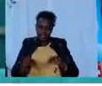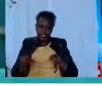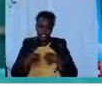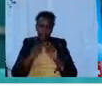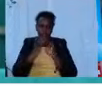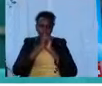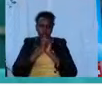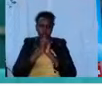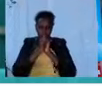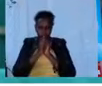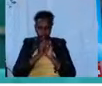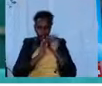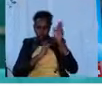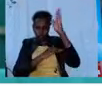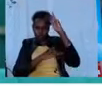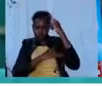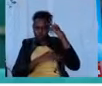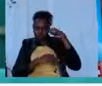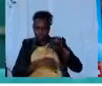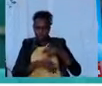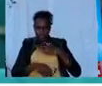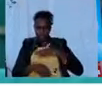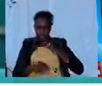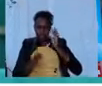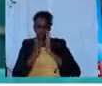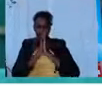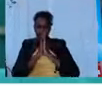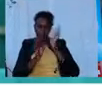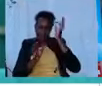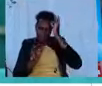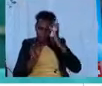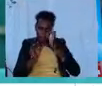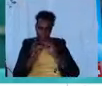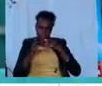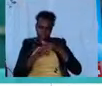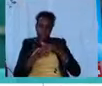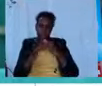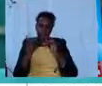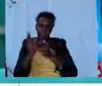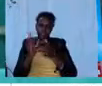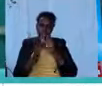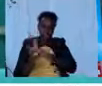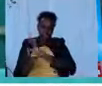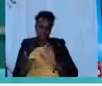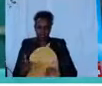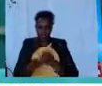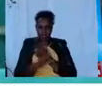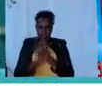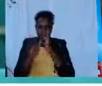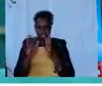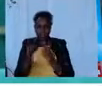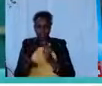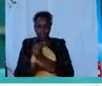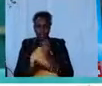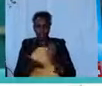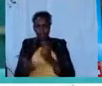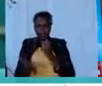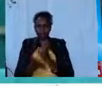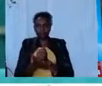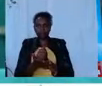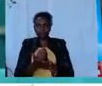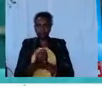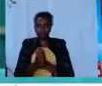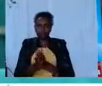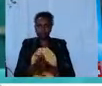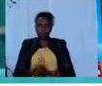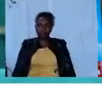you, we magnify you. For this is our prayer of faith in Christ Jesus, our Lord and Savior. Amen. We join together in the prayer of